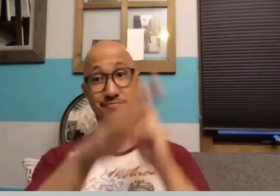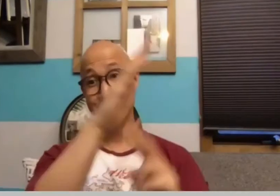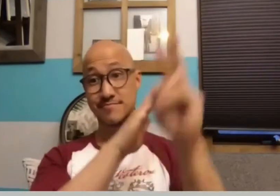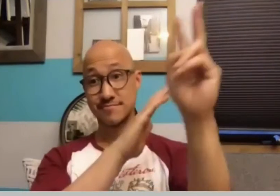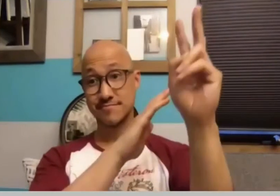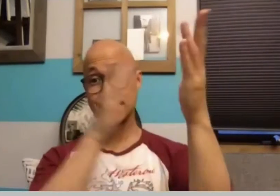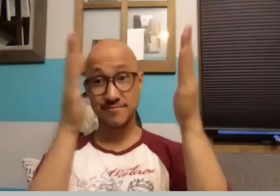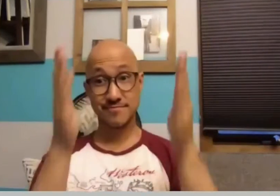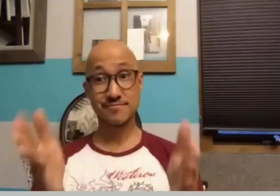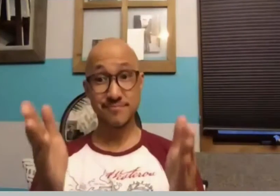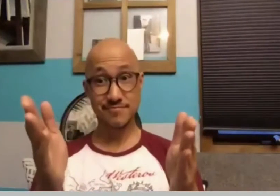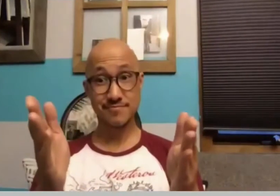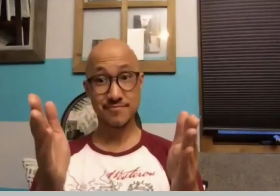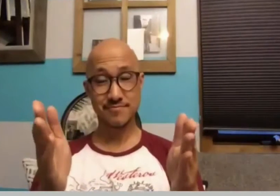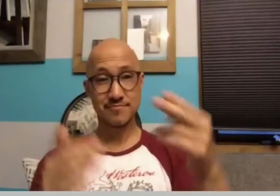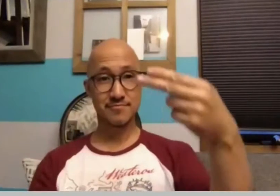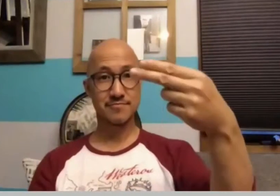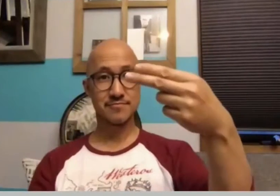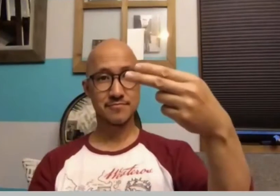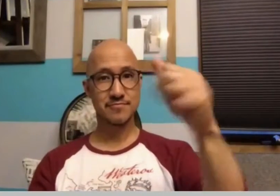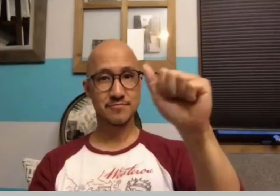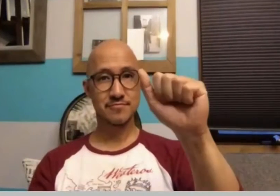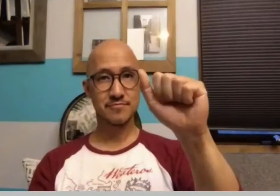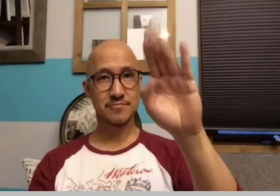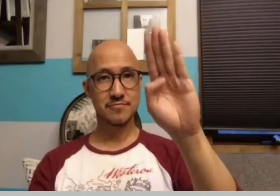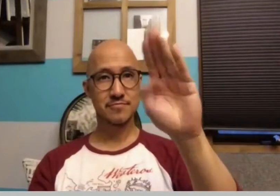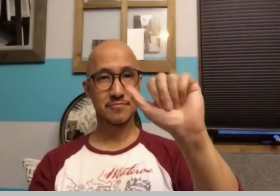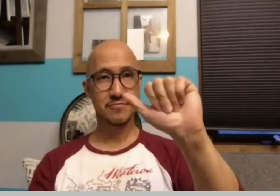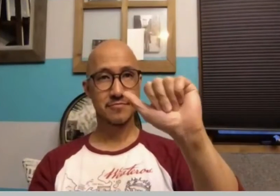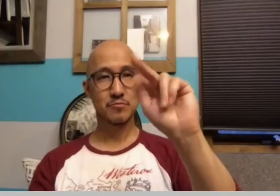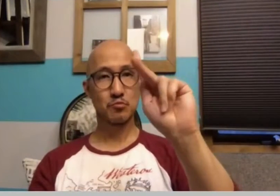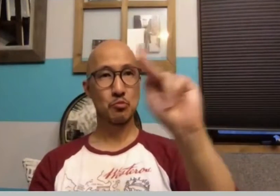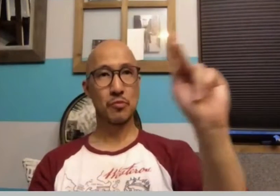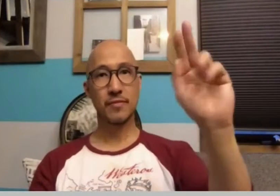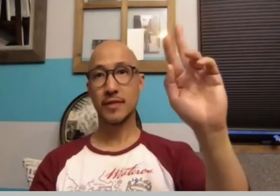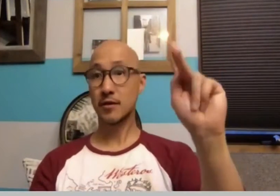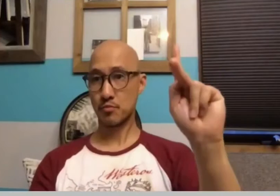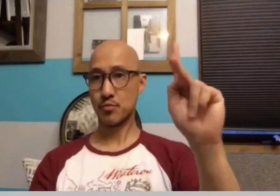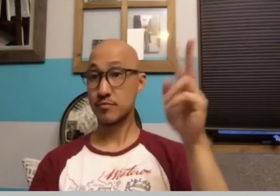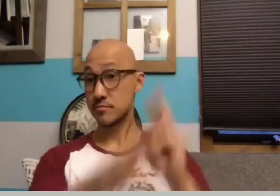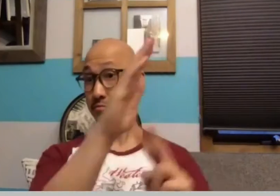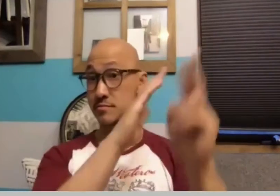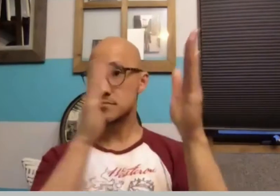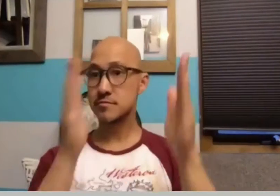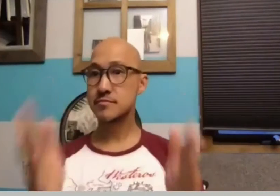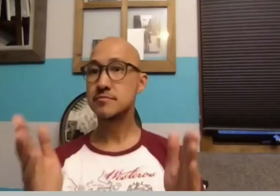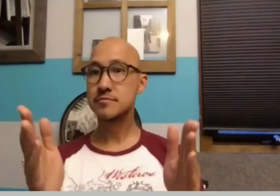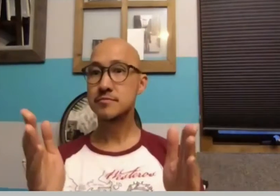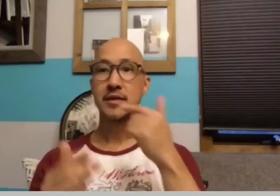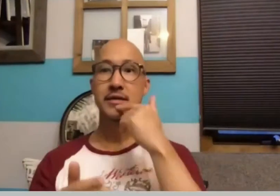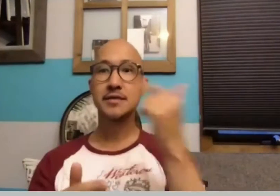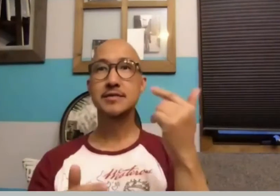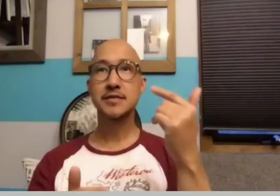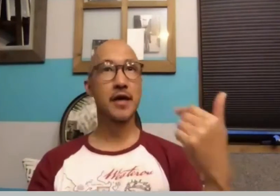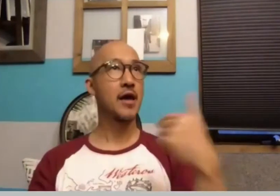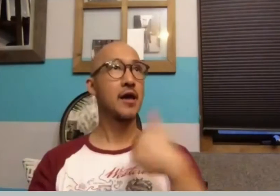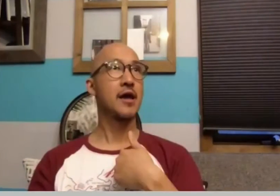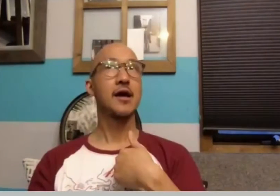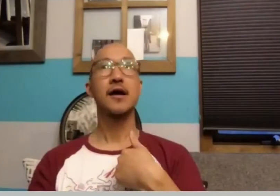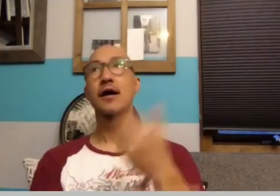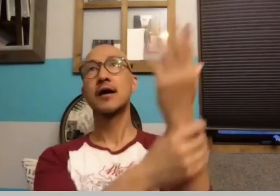themselves. Habakkuk chapter 1, verses 2 and 3 says, "How long, Lord, must I call for help, but you don't listen? Or cry out to